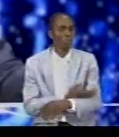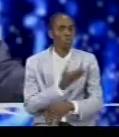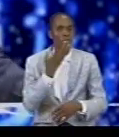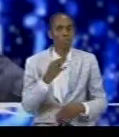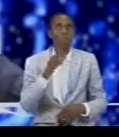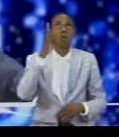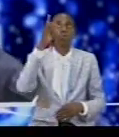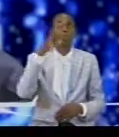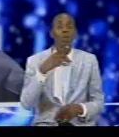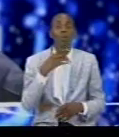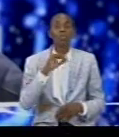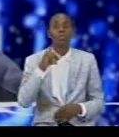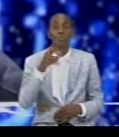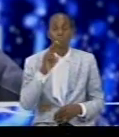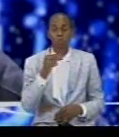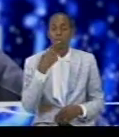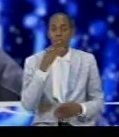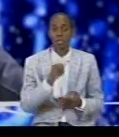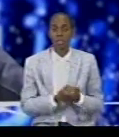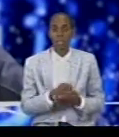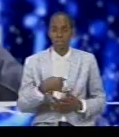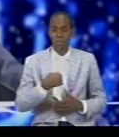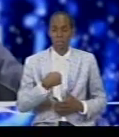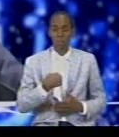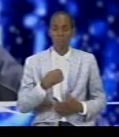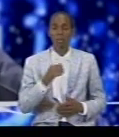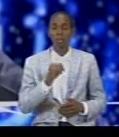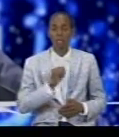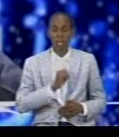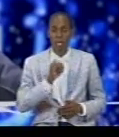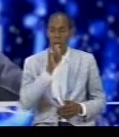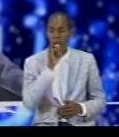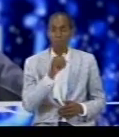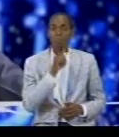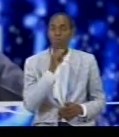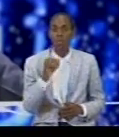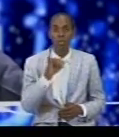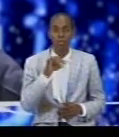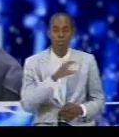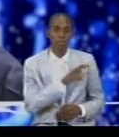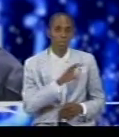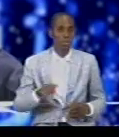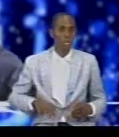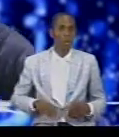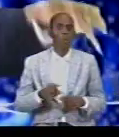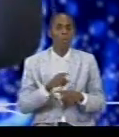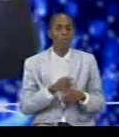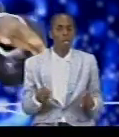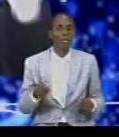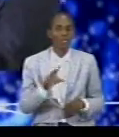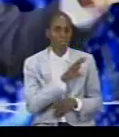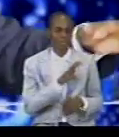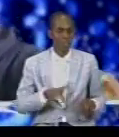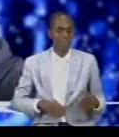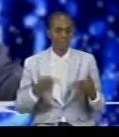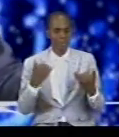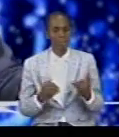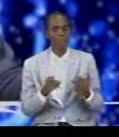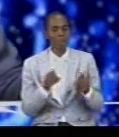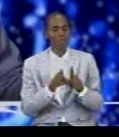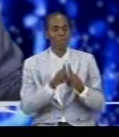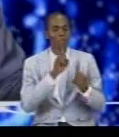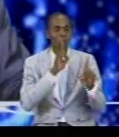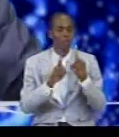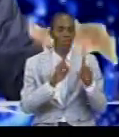not the Christ, yet Christ also revealed that no one born of a woman is greater than John the